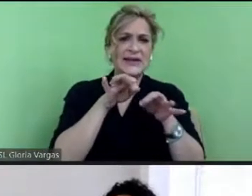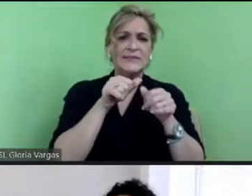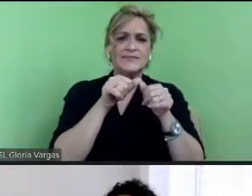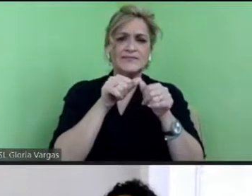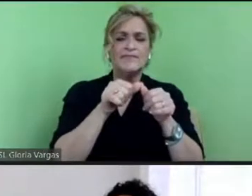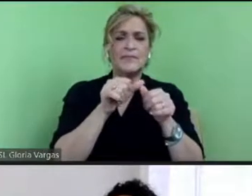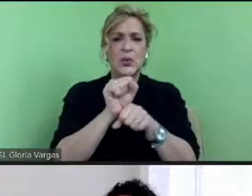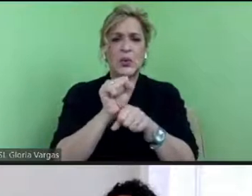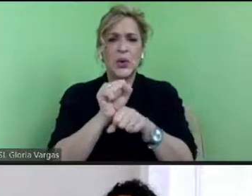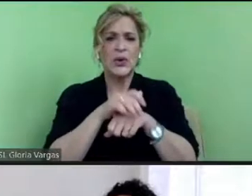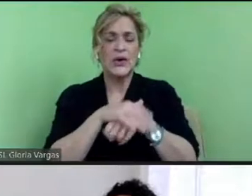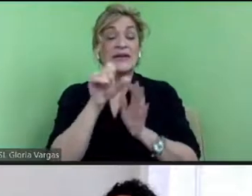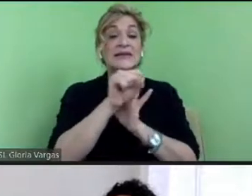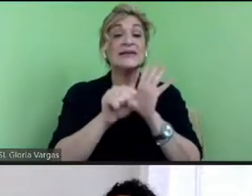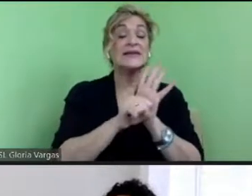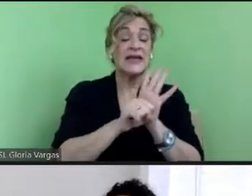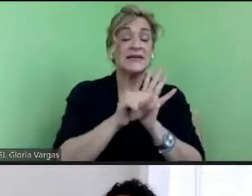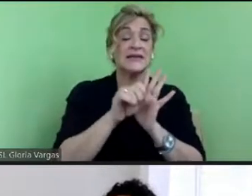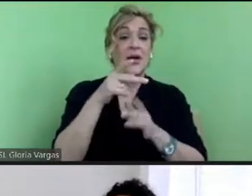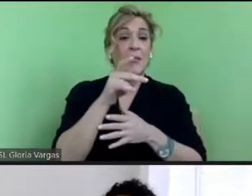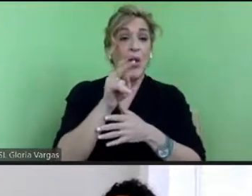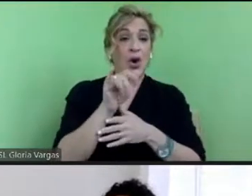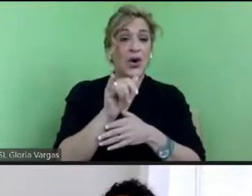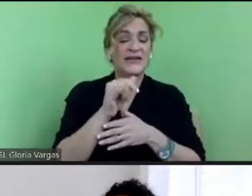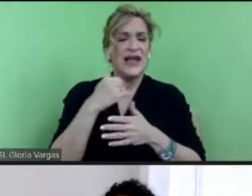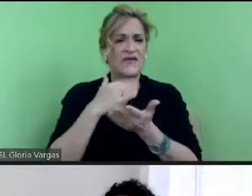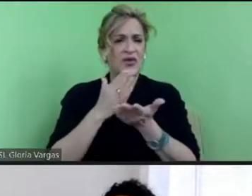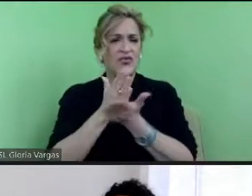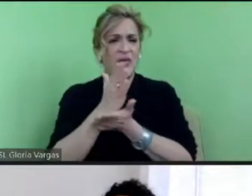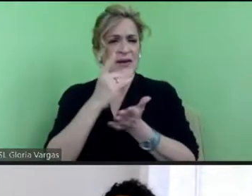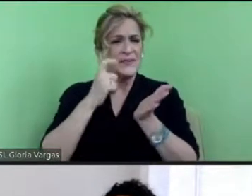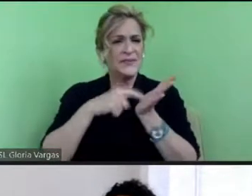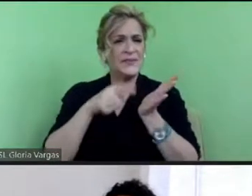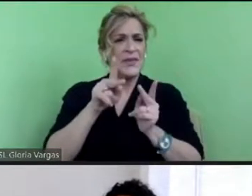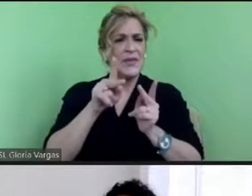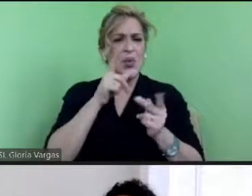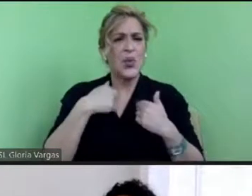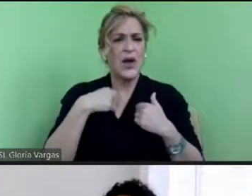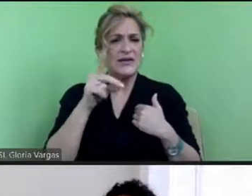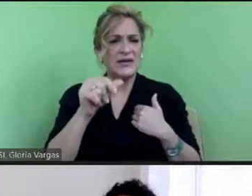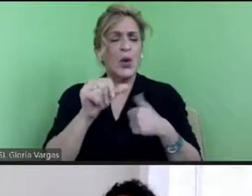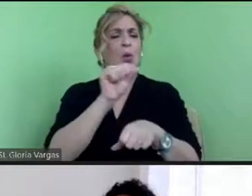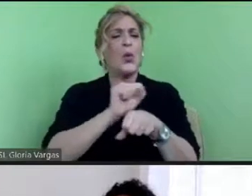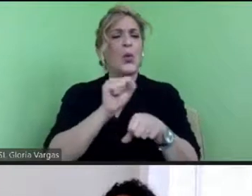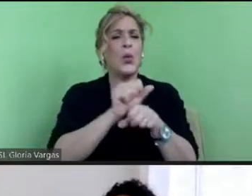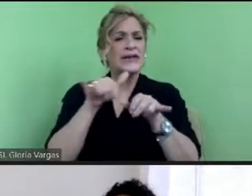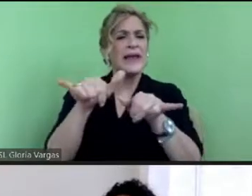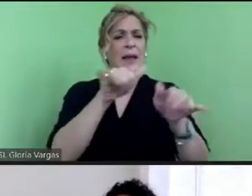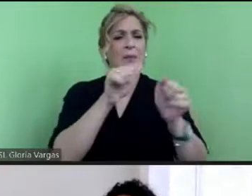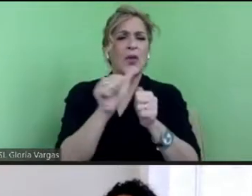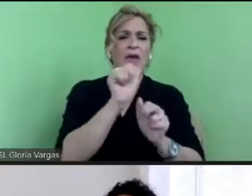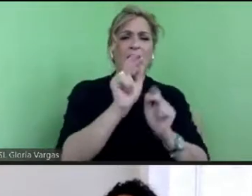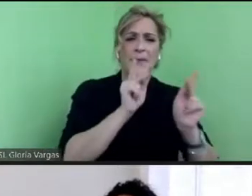states' parties recognize the right of persons with disabilities to work on an equal basis with others, which